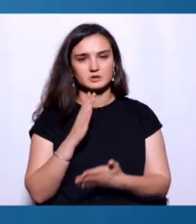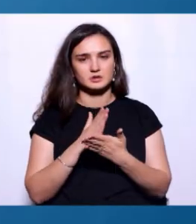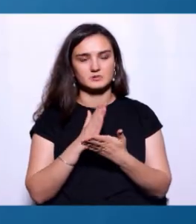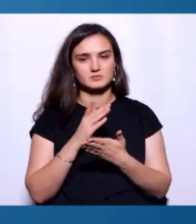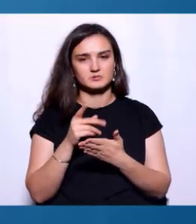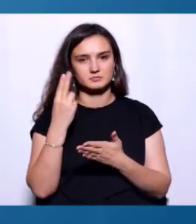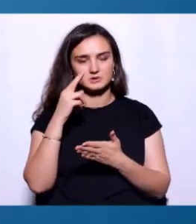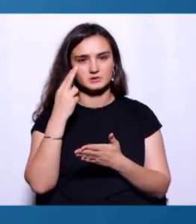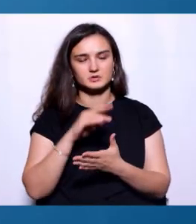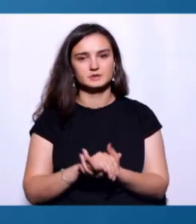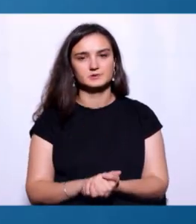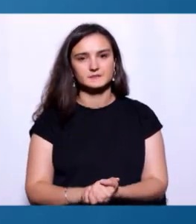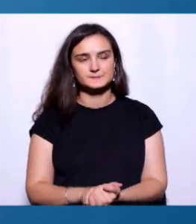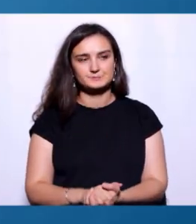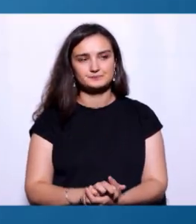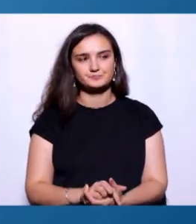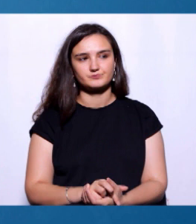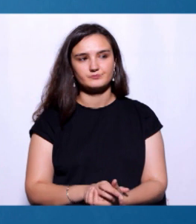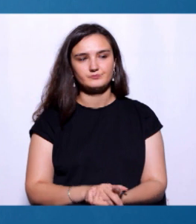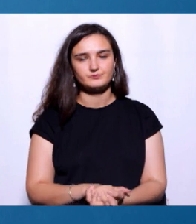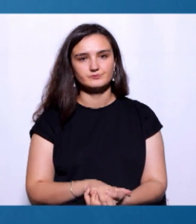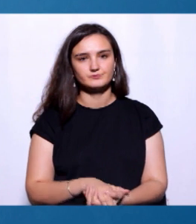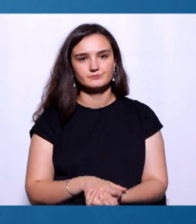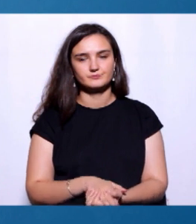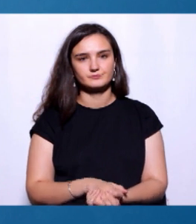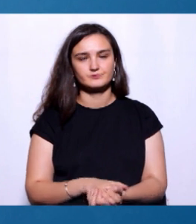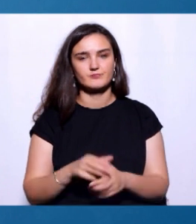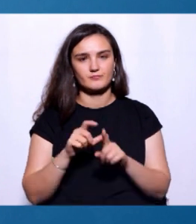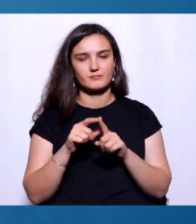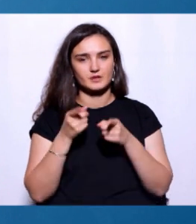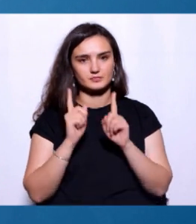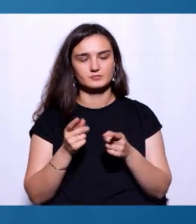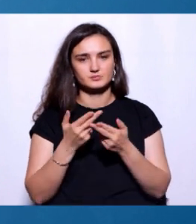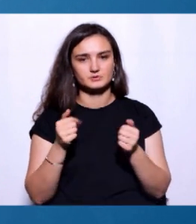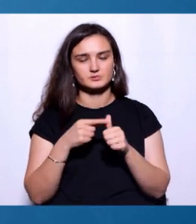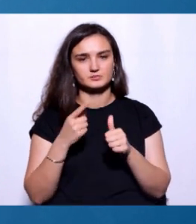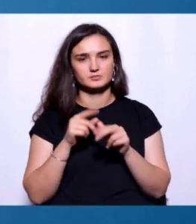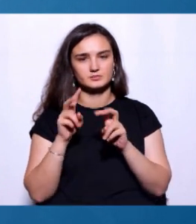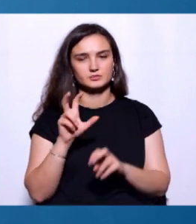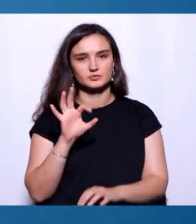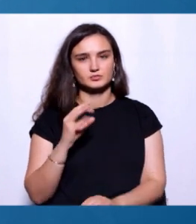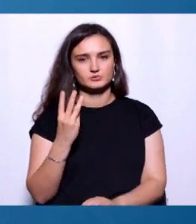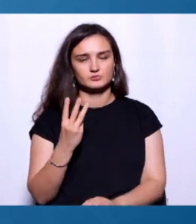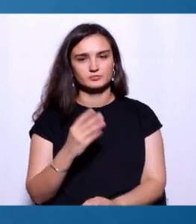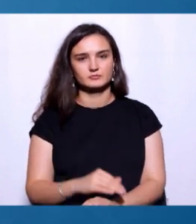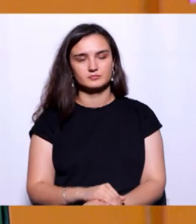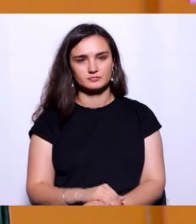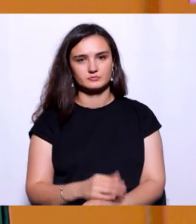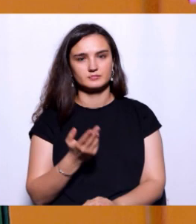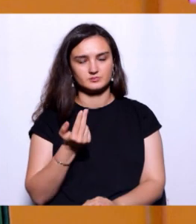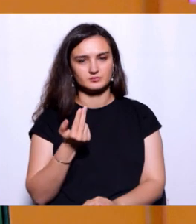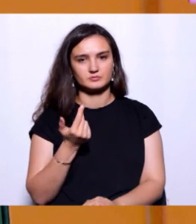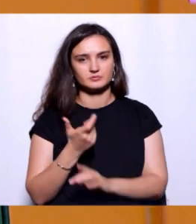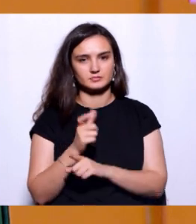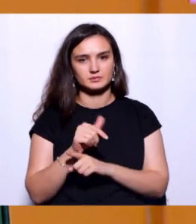an uncle. I think that's true because his name is Josh. Yes, for sure.